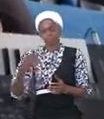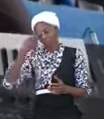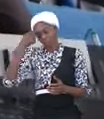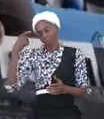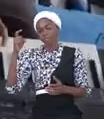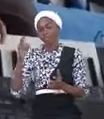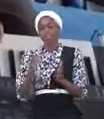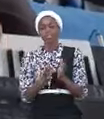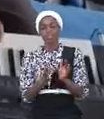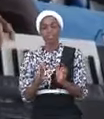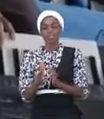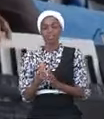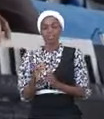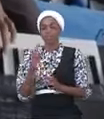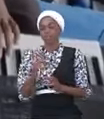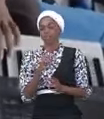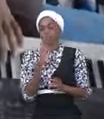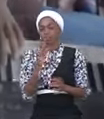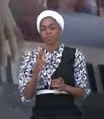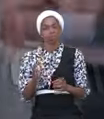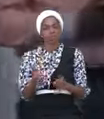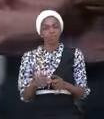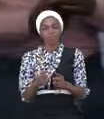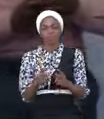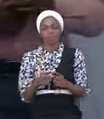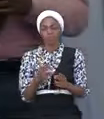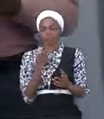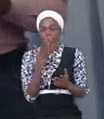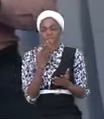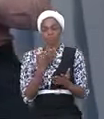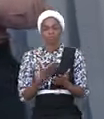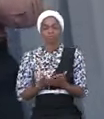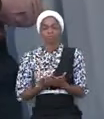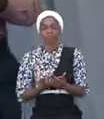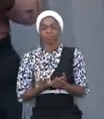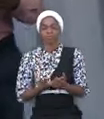because this God is too good.